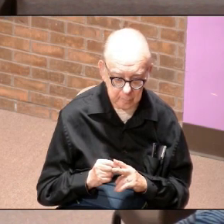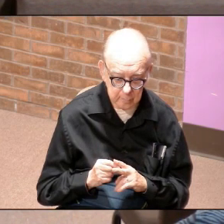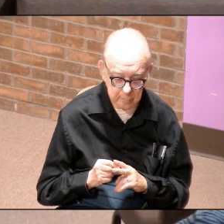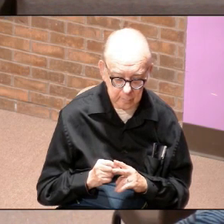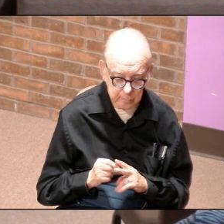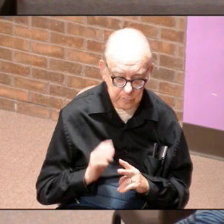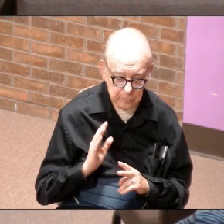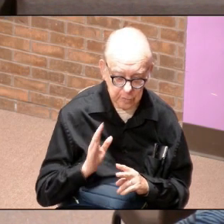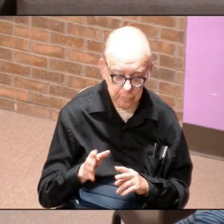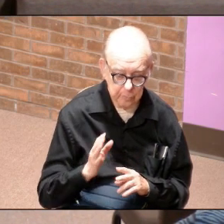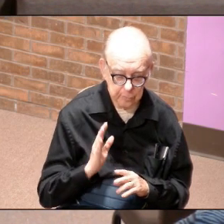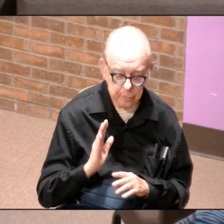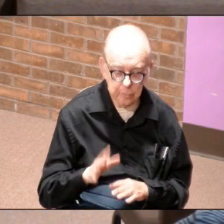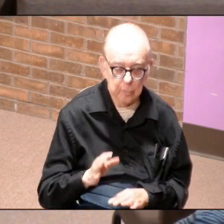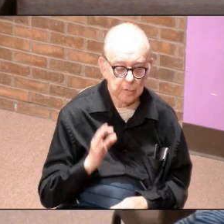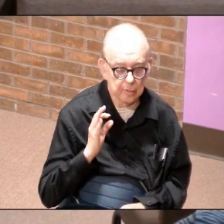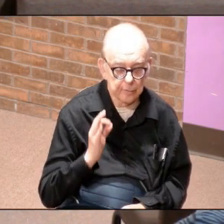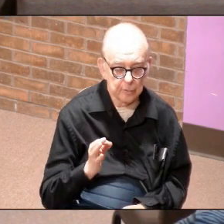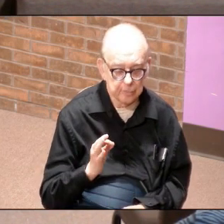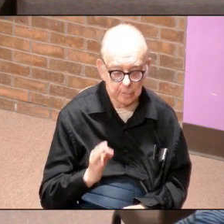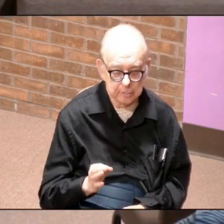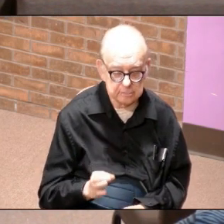your destiny.